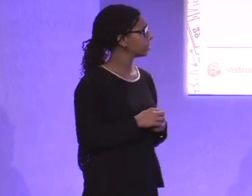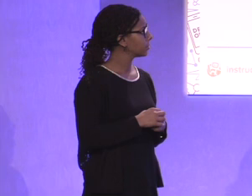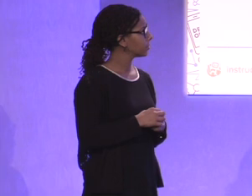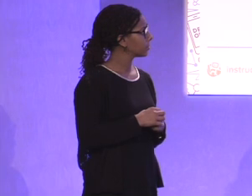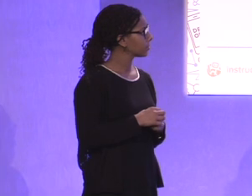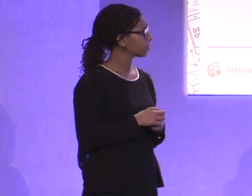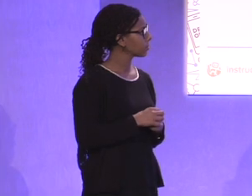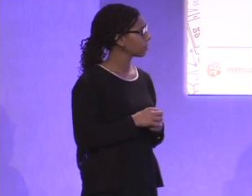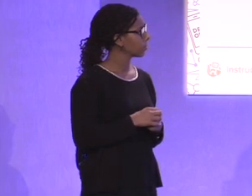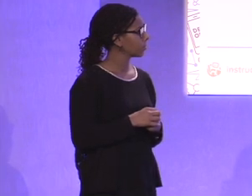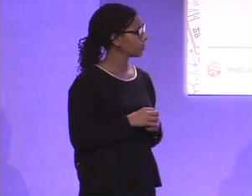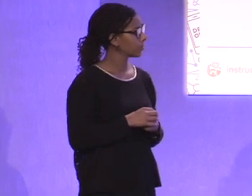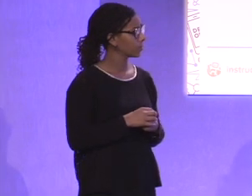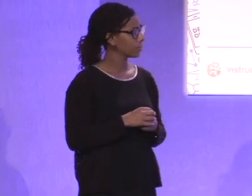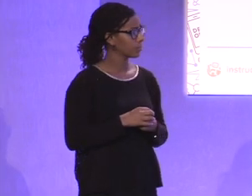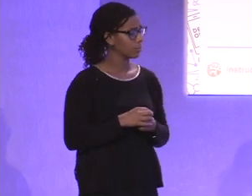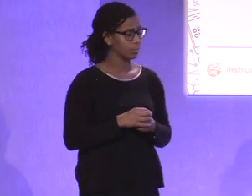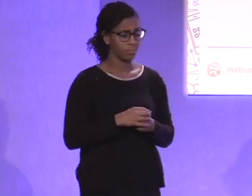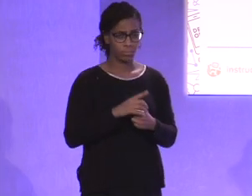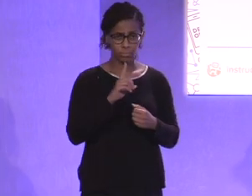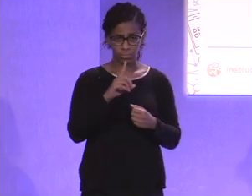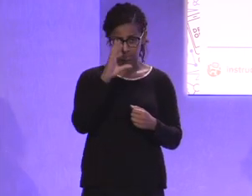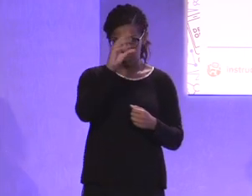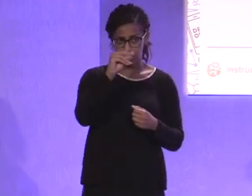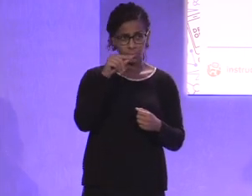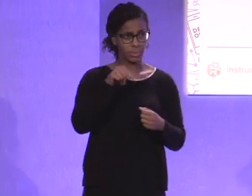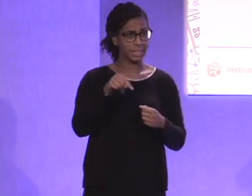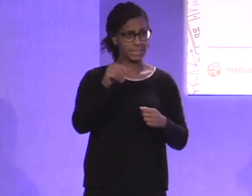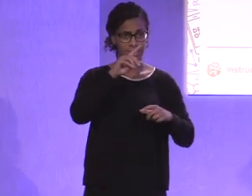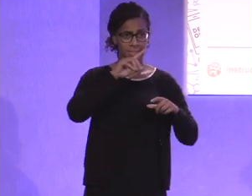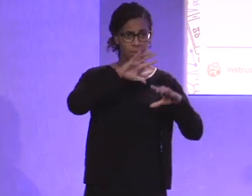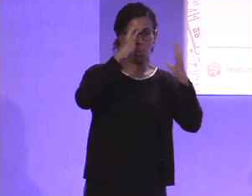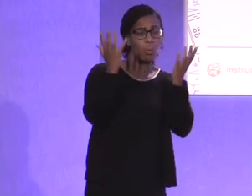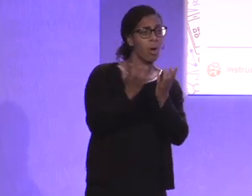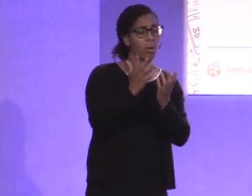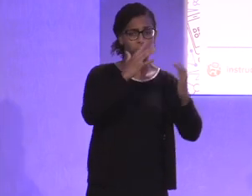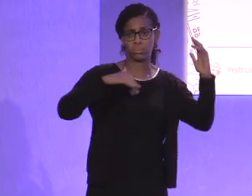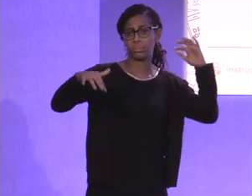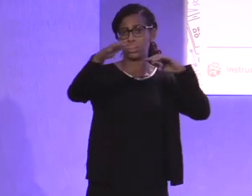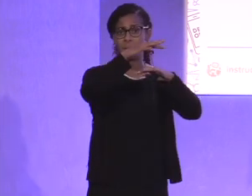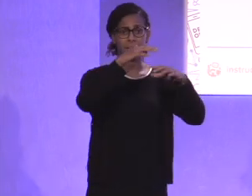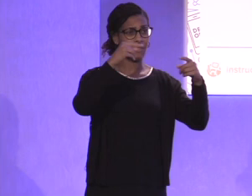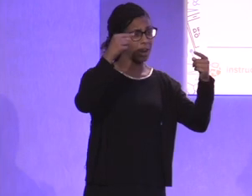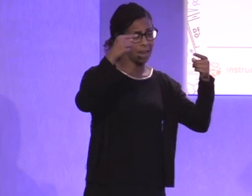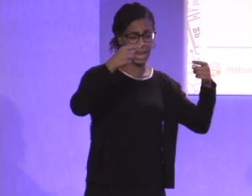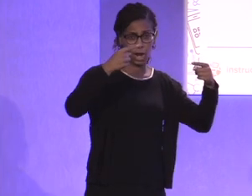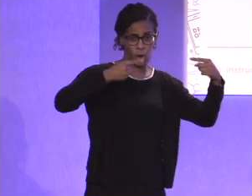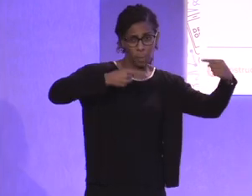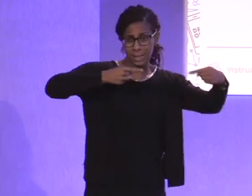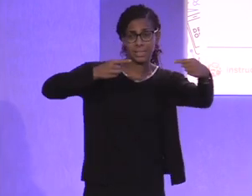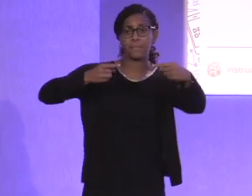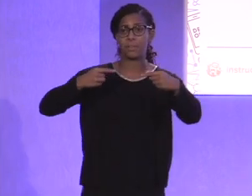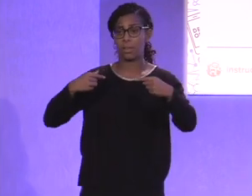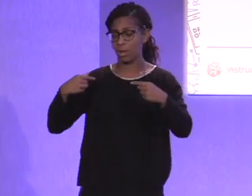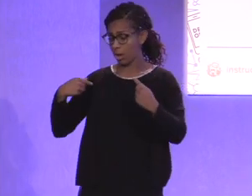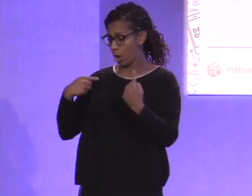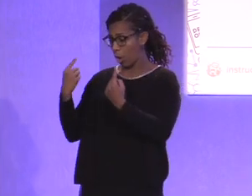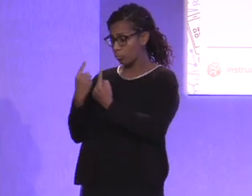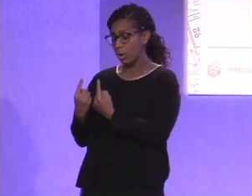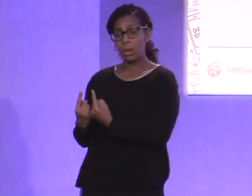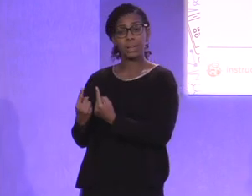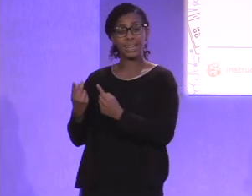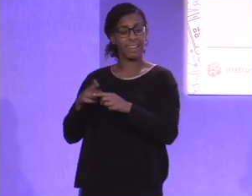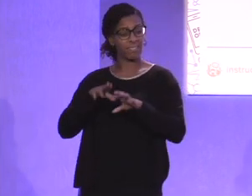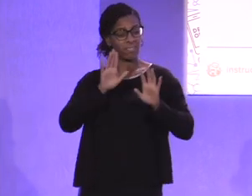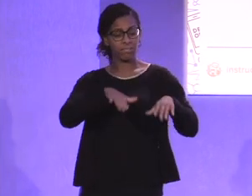But fundamentally and most importantly, in a competitive world where other people are also creating software that does what you're doing, your product might be stagnating if you're not